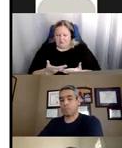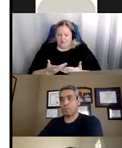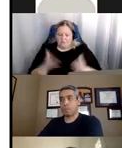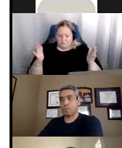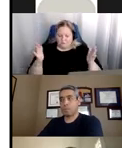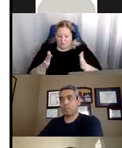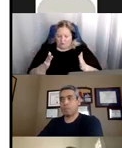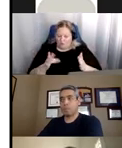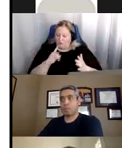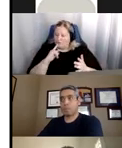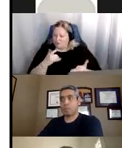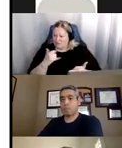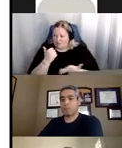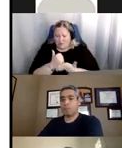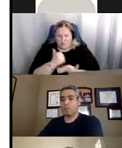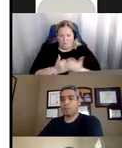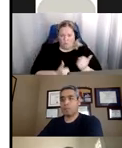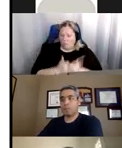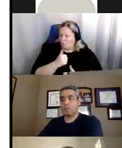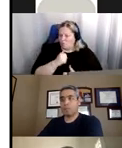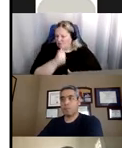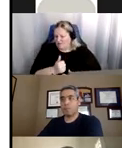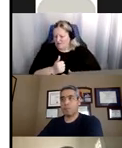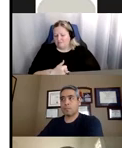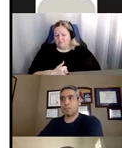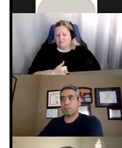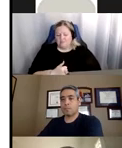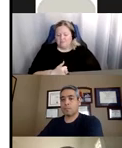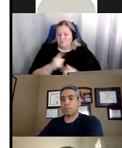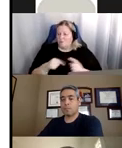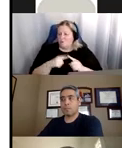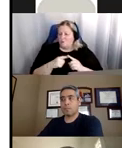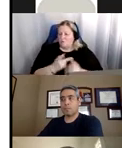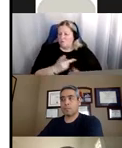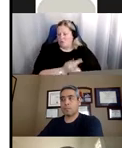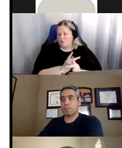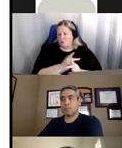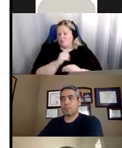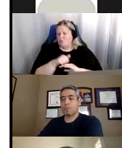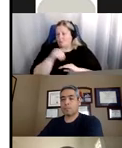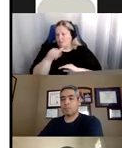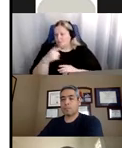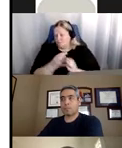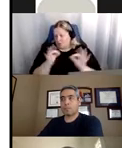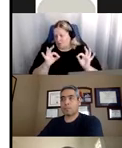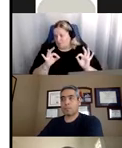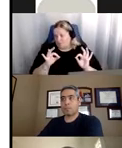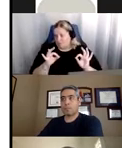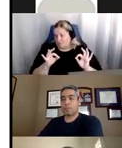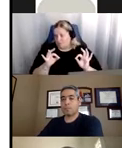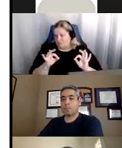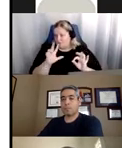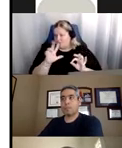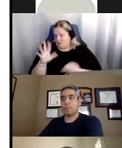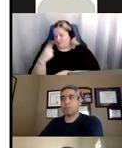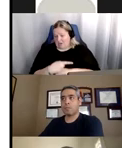down what is really going to help you the most. And so whenever we do a loan, we ship it to you for free. You could have it for 35